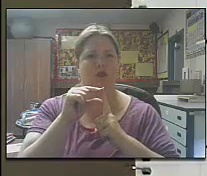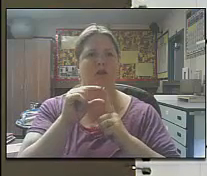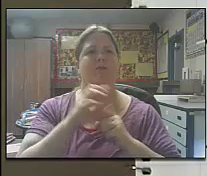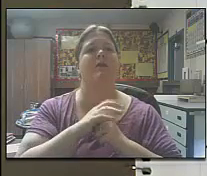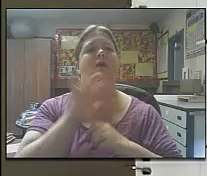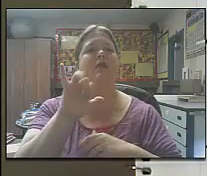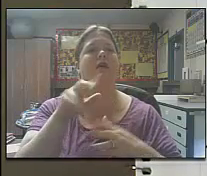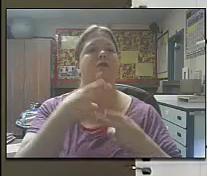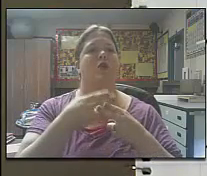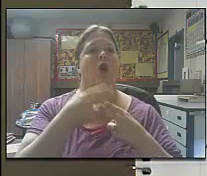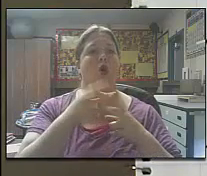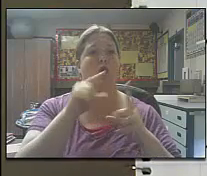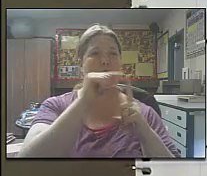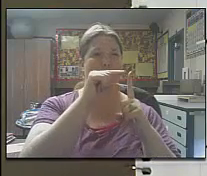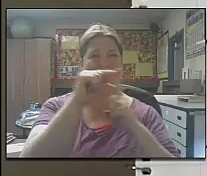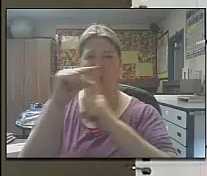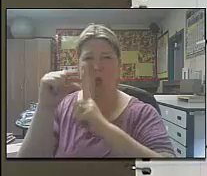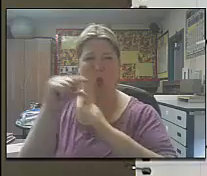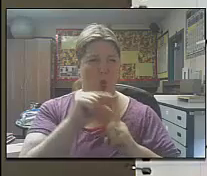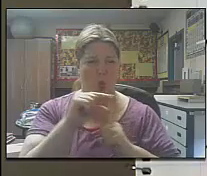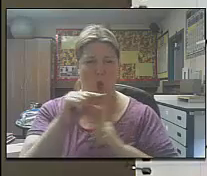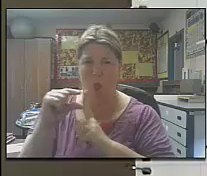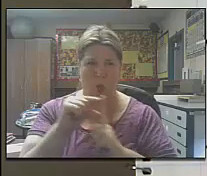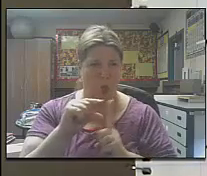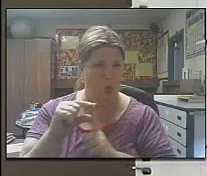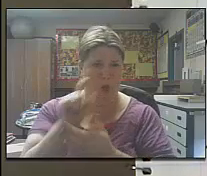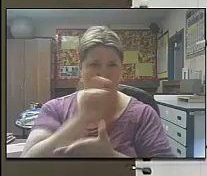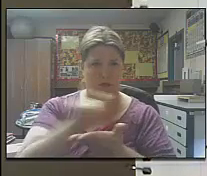word form.